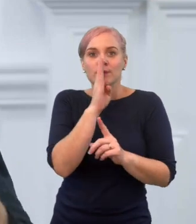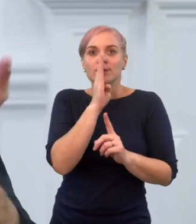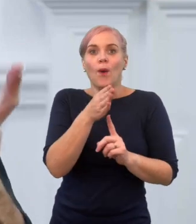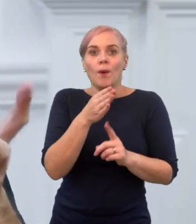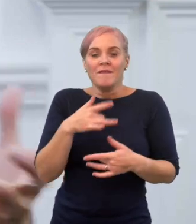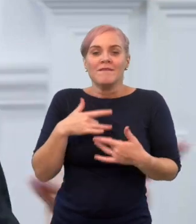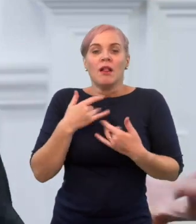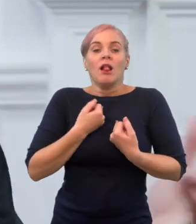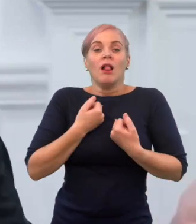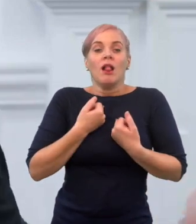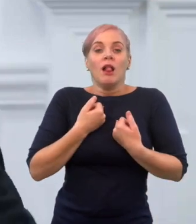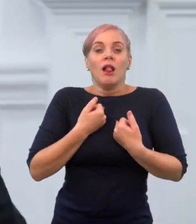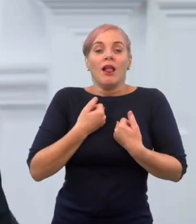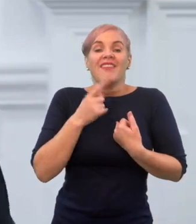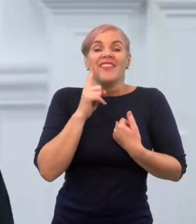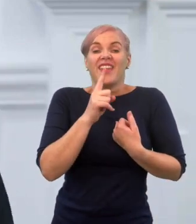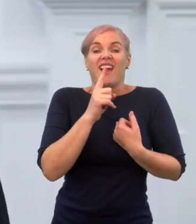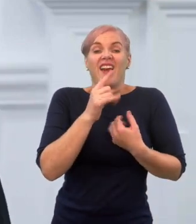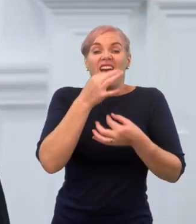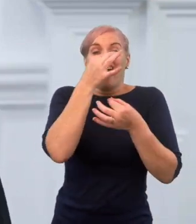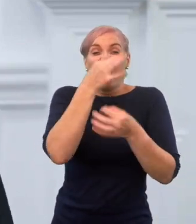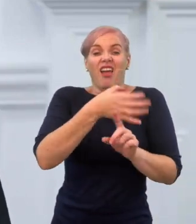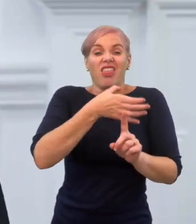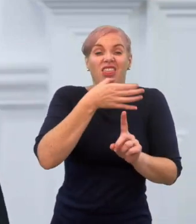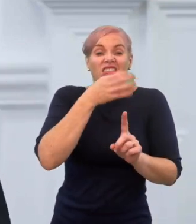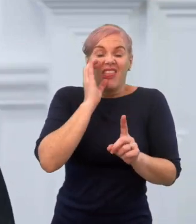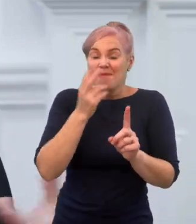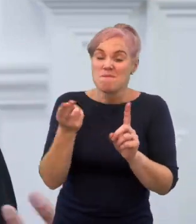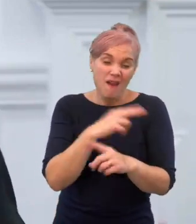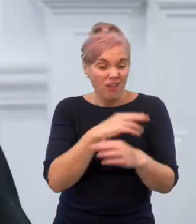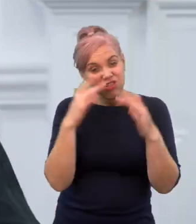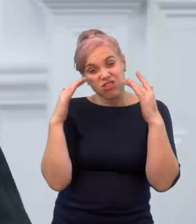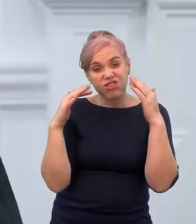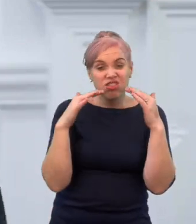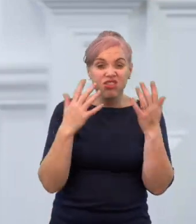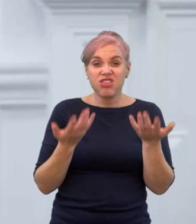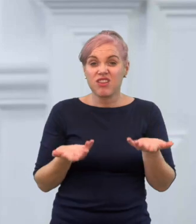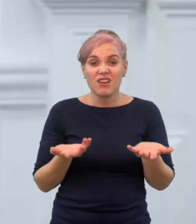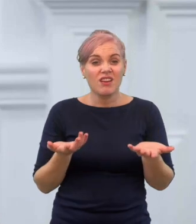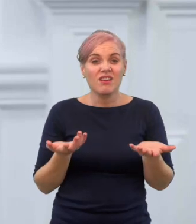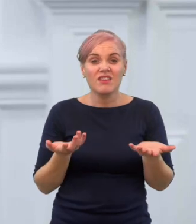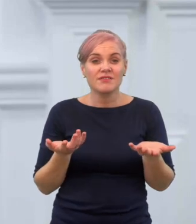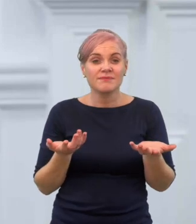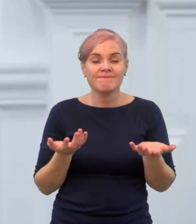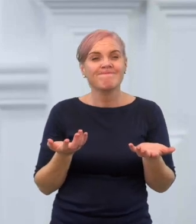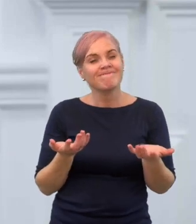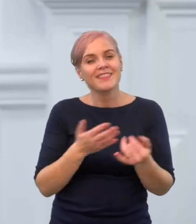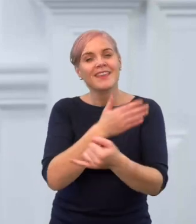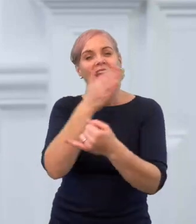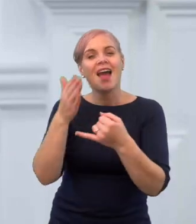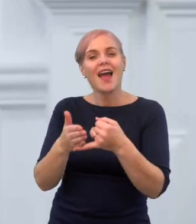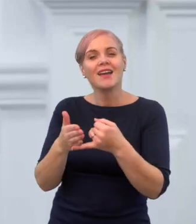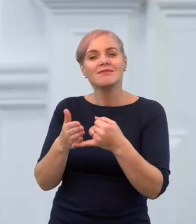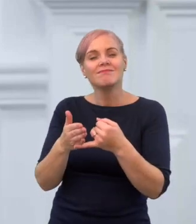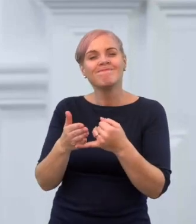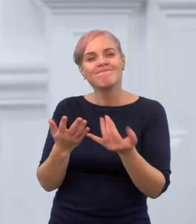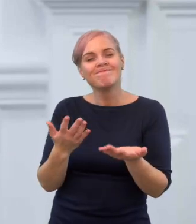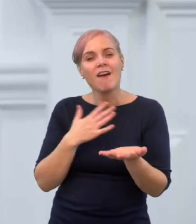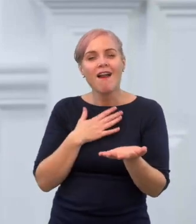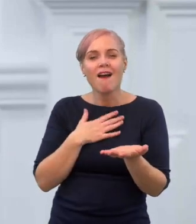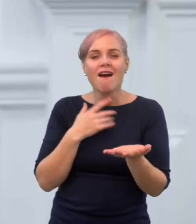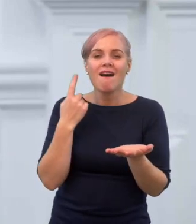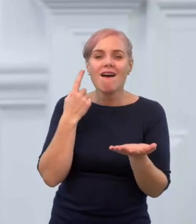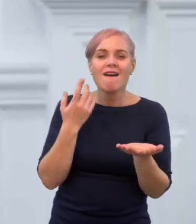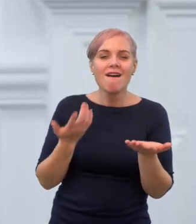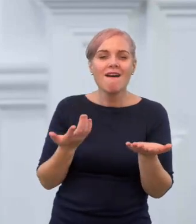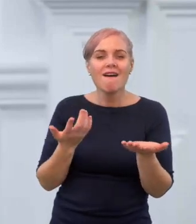sober. But then the addiction beckons him, and then he's back in that mindset. But yeah, at the end, you know, I